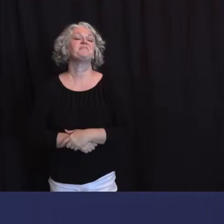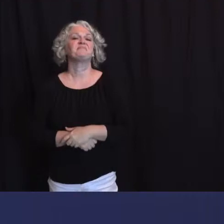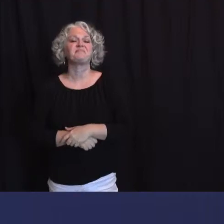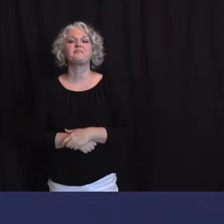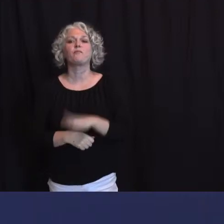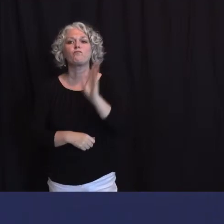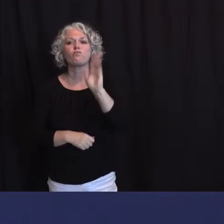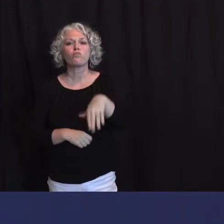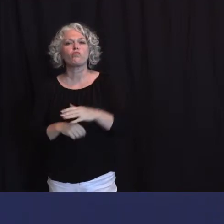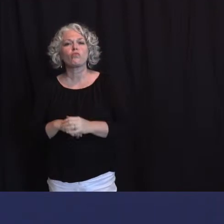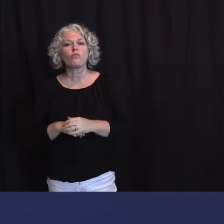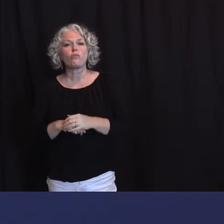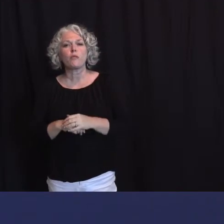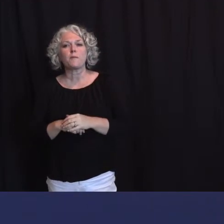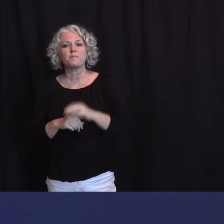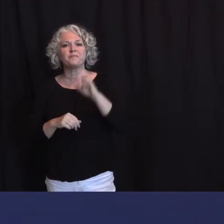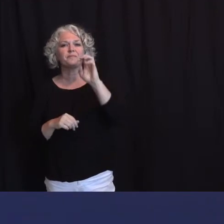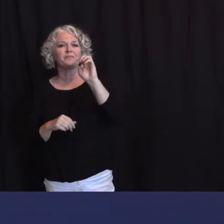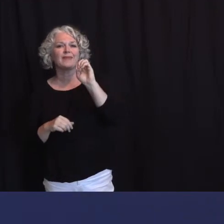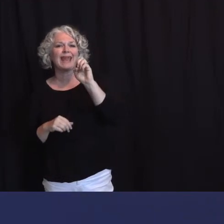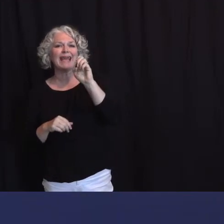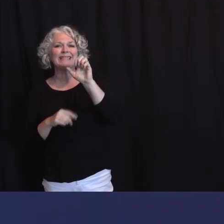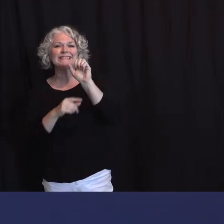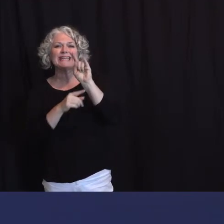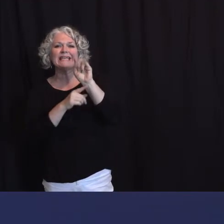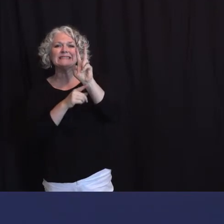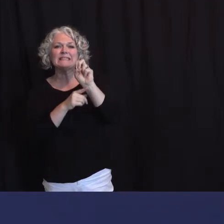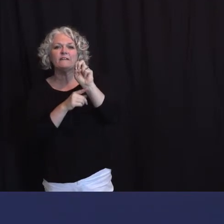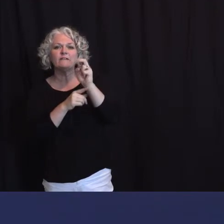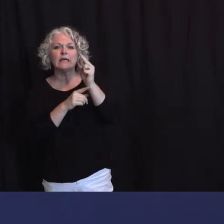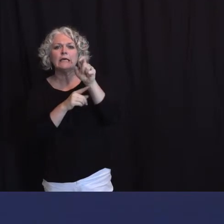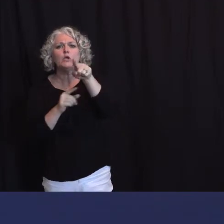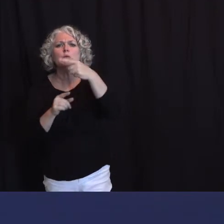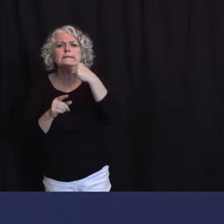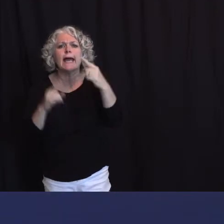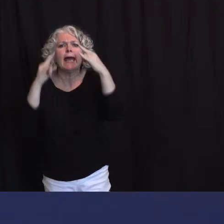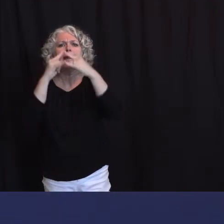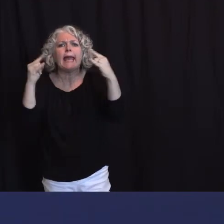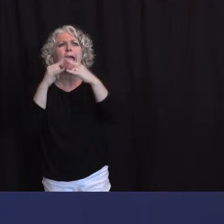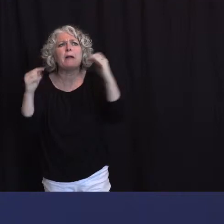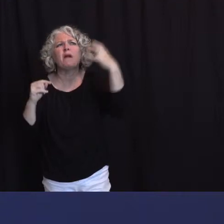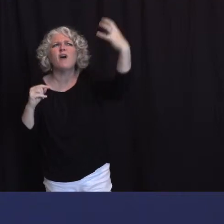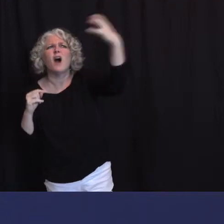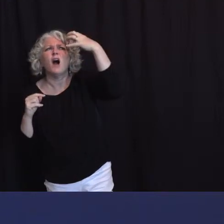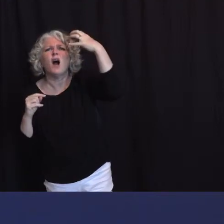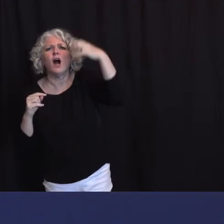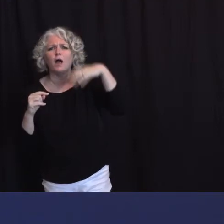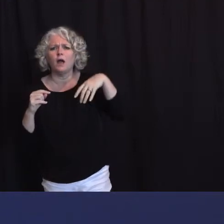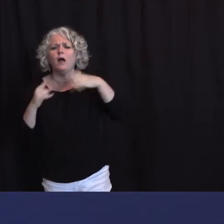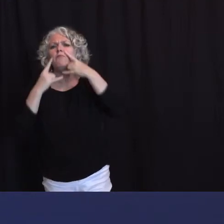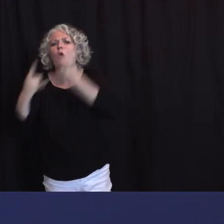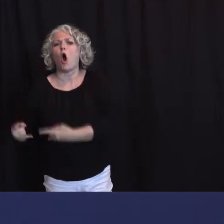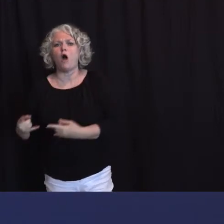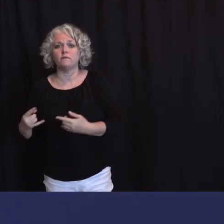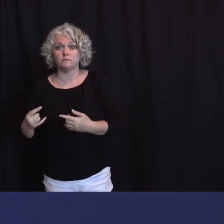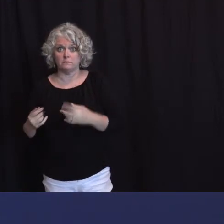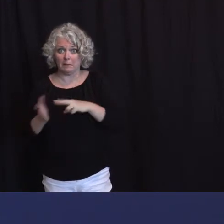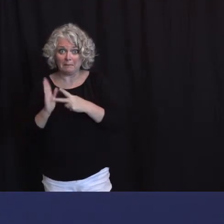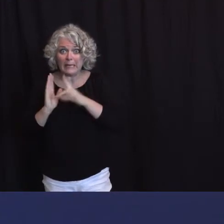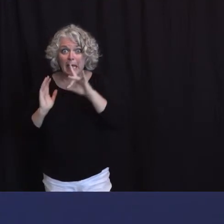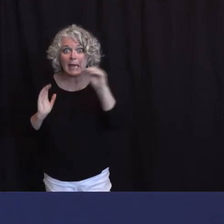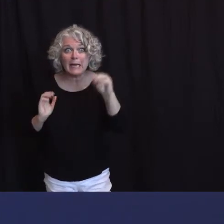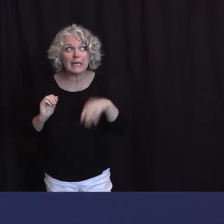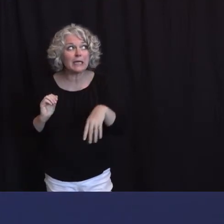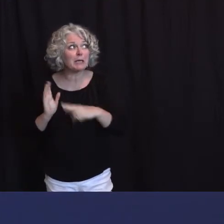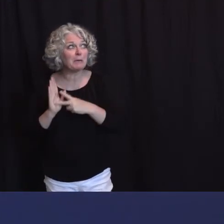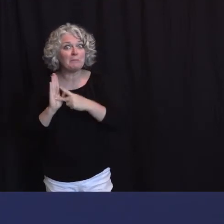tell me what the definition of excessive heat is in those masking requirements? Is it 80 degrees? Is it 90 degrees? Does each school or day